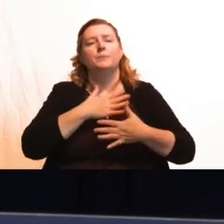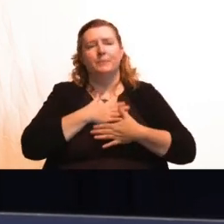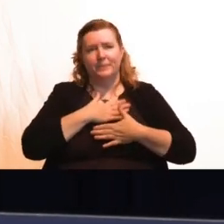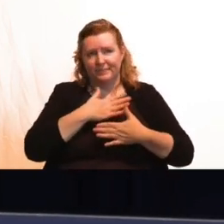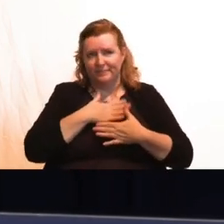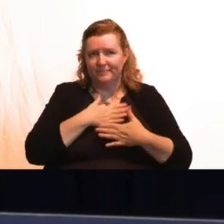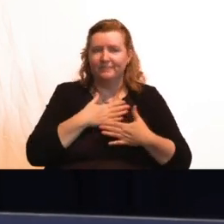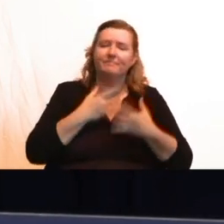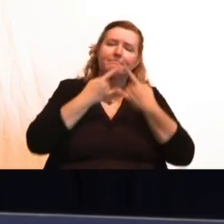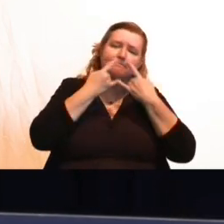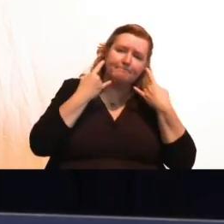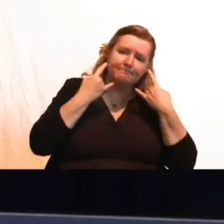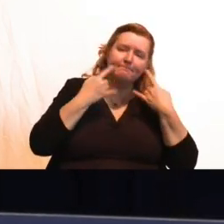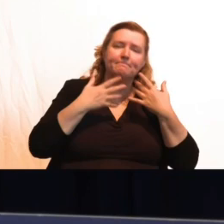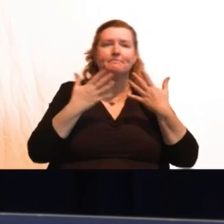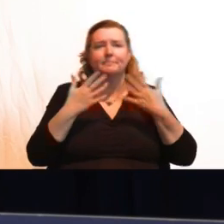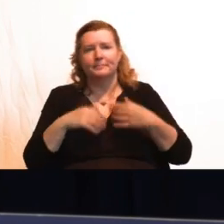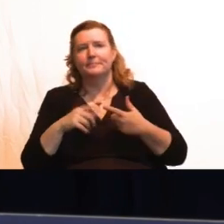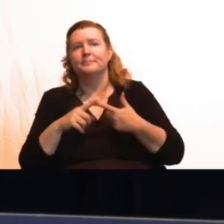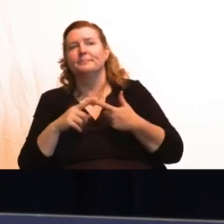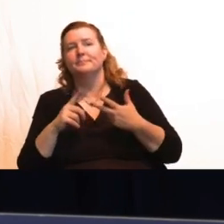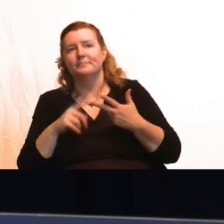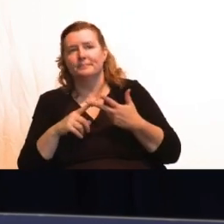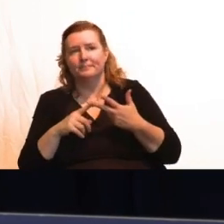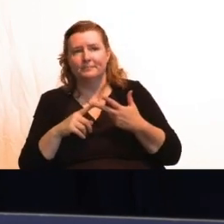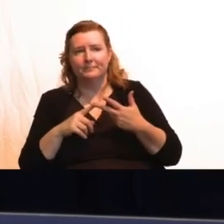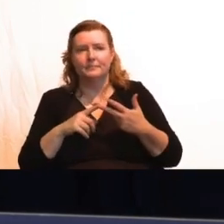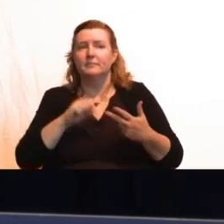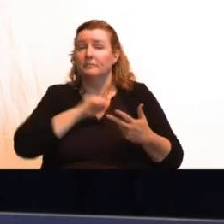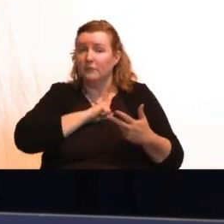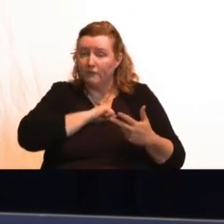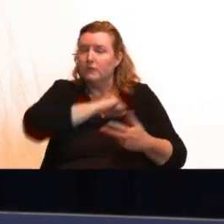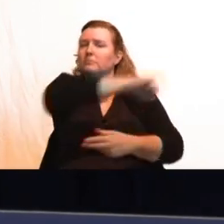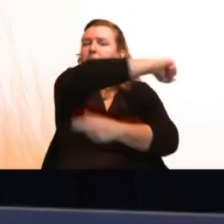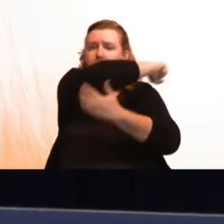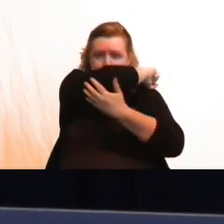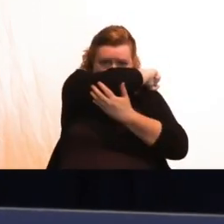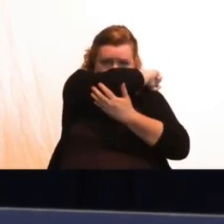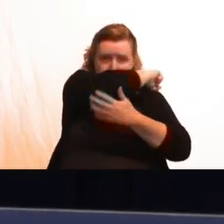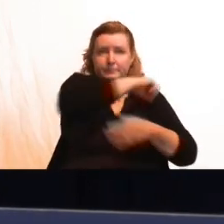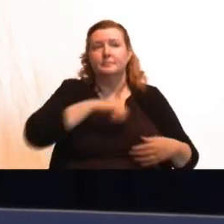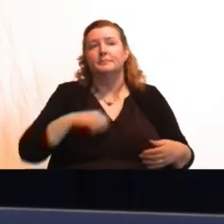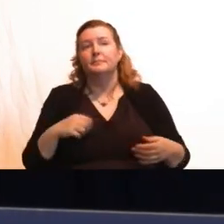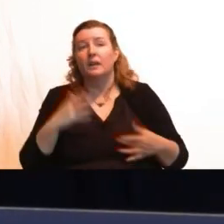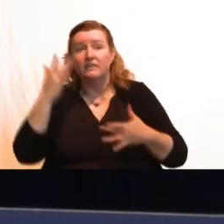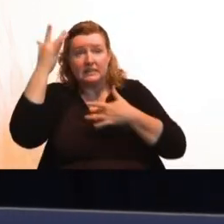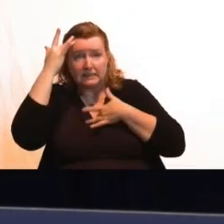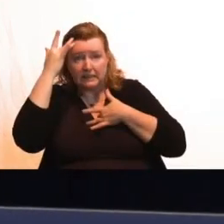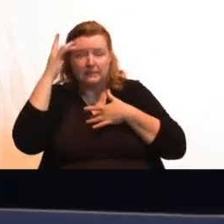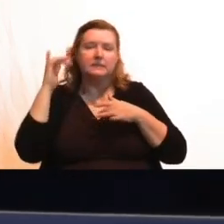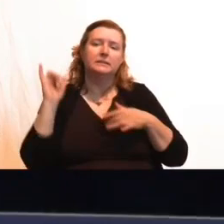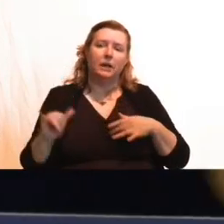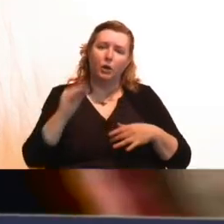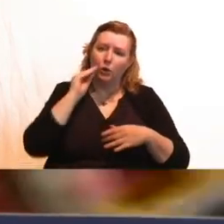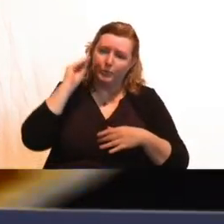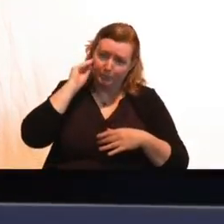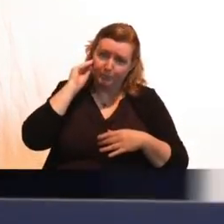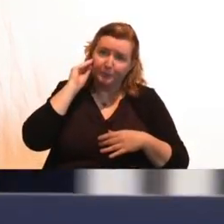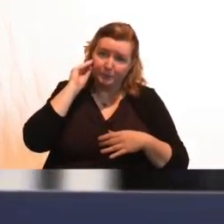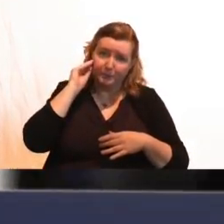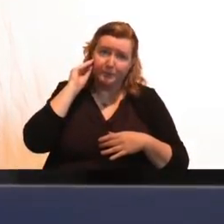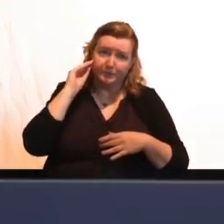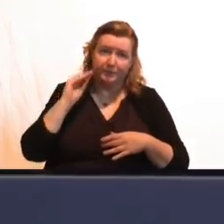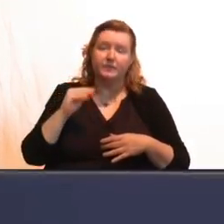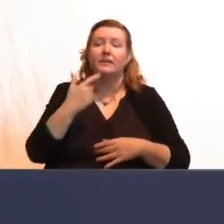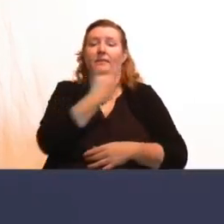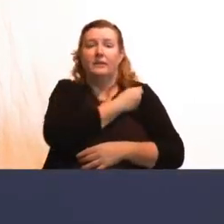protect yourselves, your families, your friends, and our children. Thank you. Judy, a tour de force on